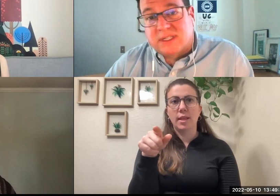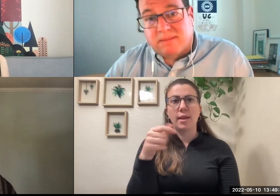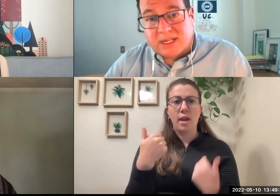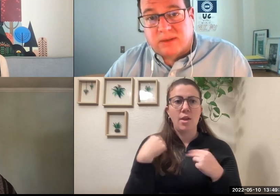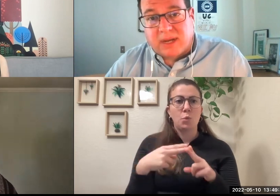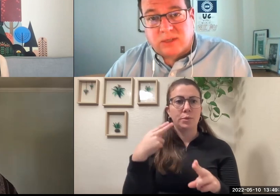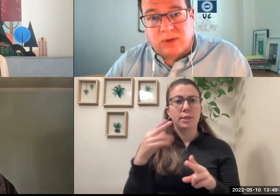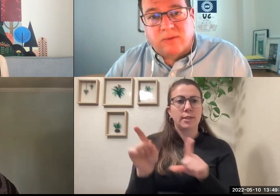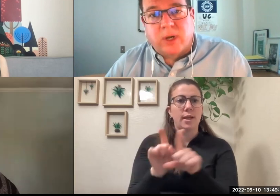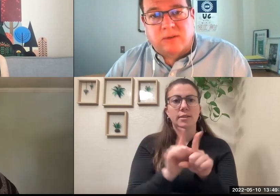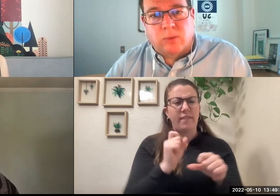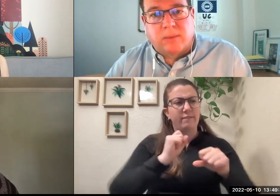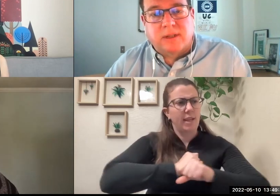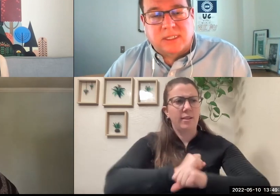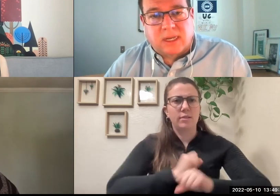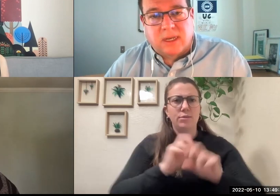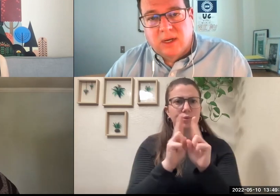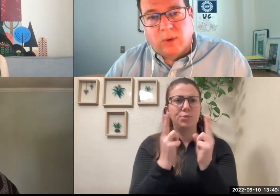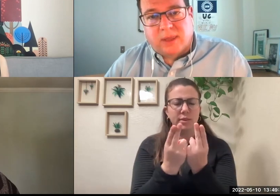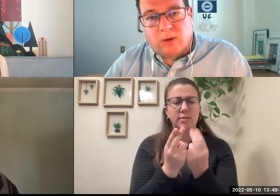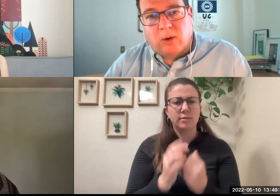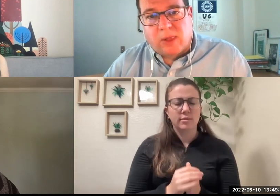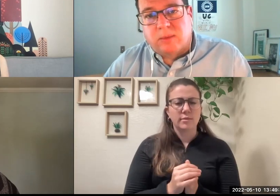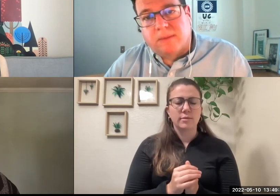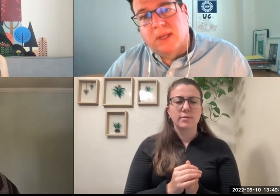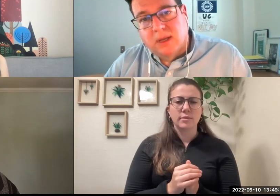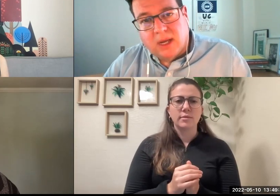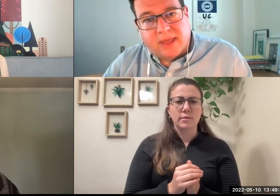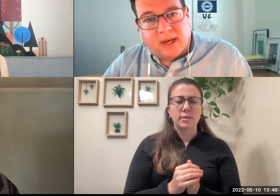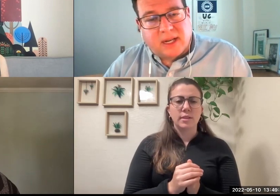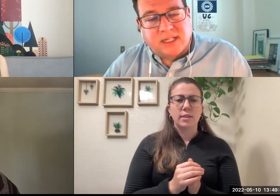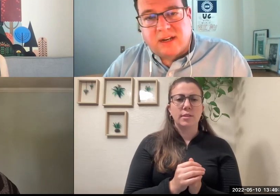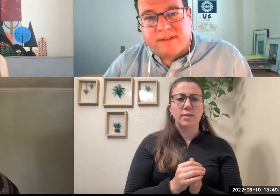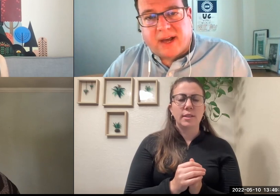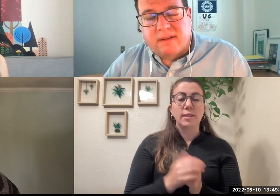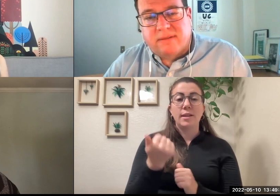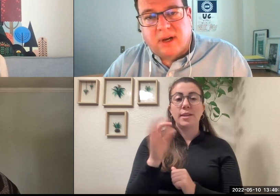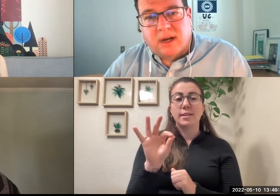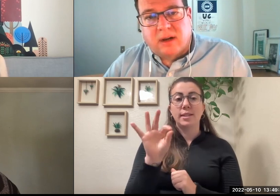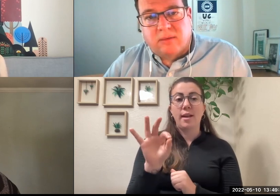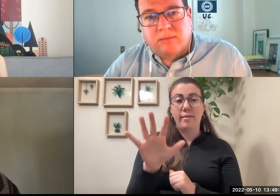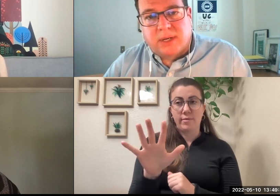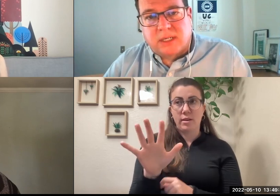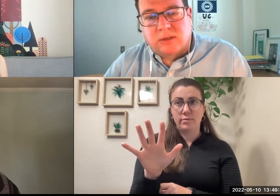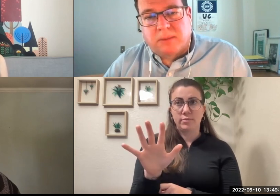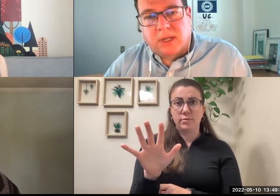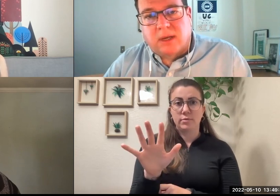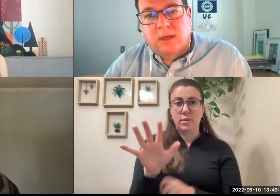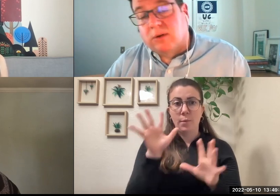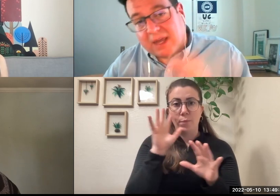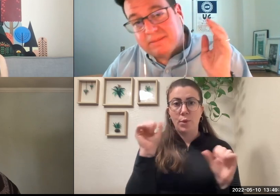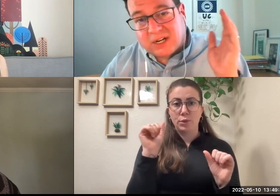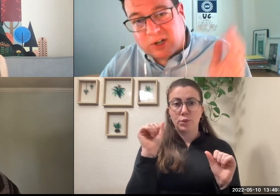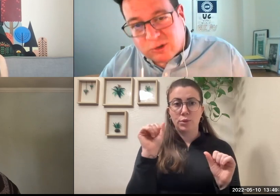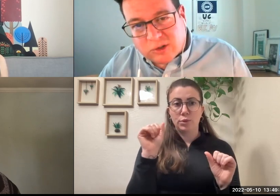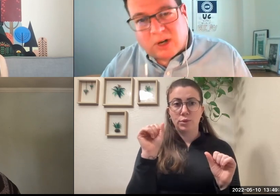himself as a real voice of worker militancy within the whole labor movement. And then in 1995, President Trumka,